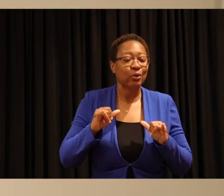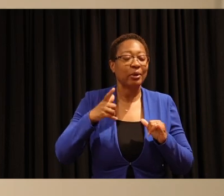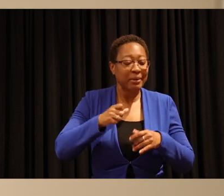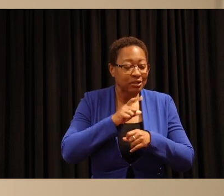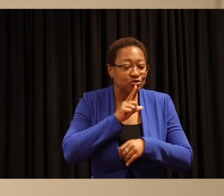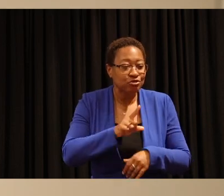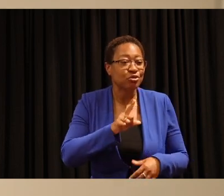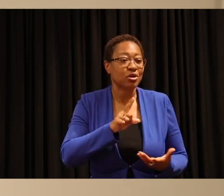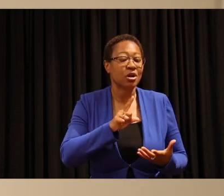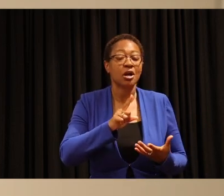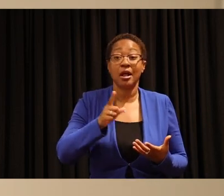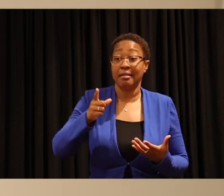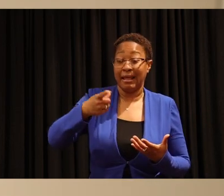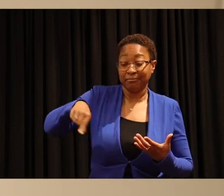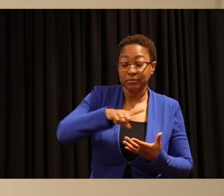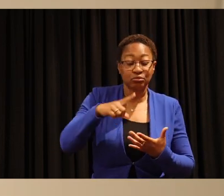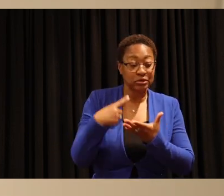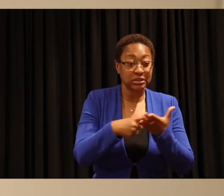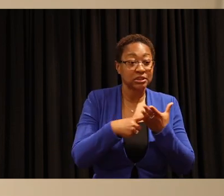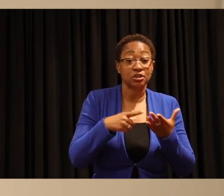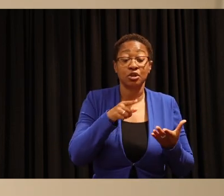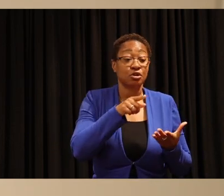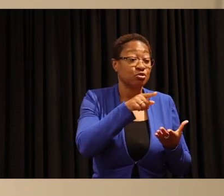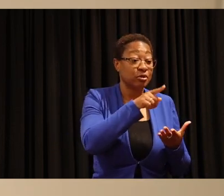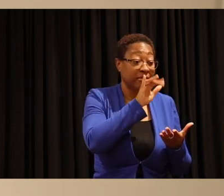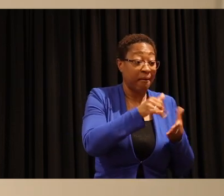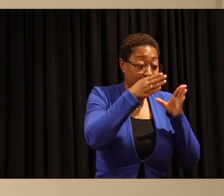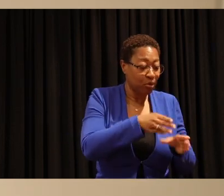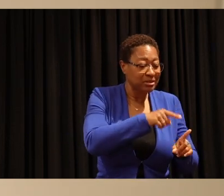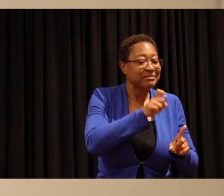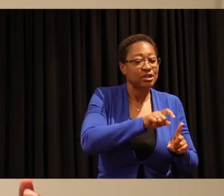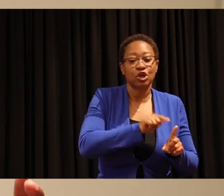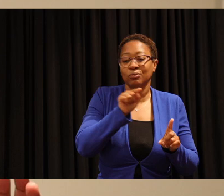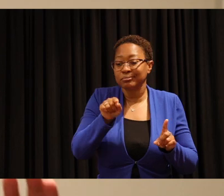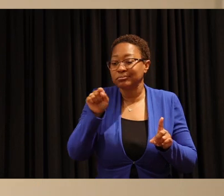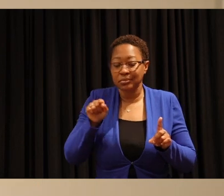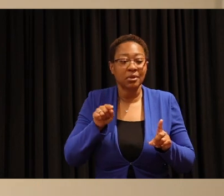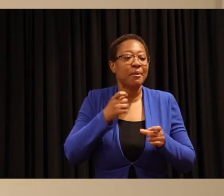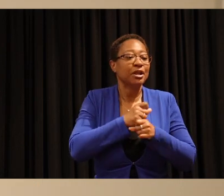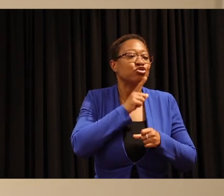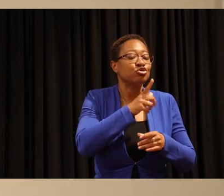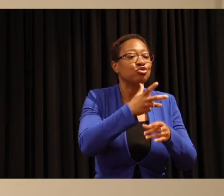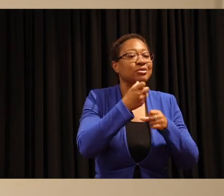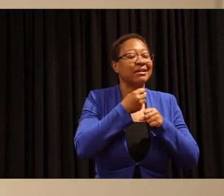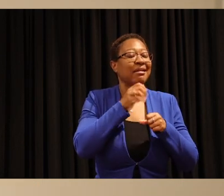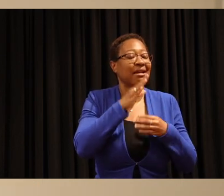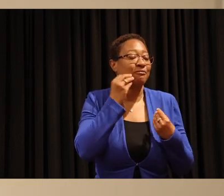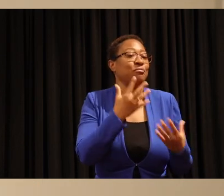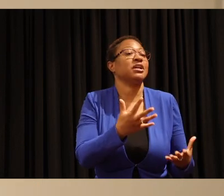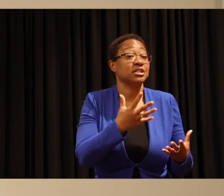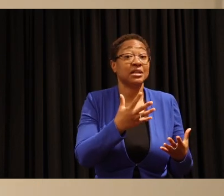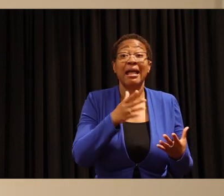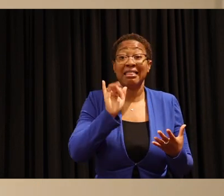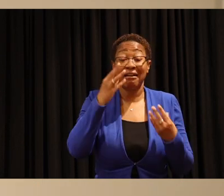together and, hey, here's a calendar. I don't care if you go to hers, mine, his, and just get that information out to the citizens so